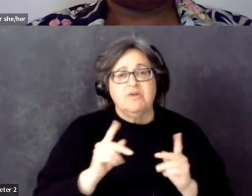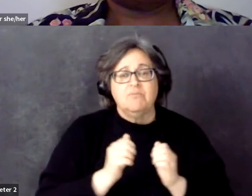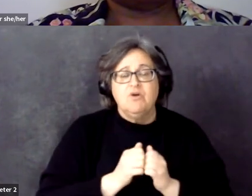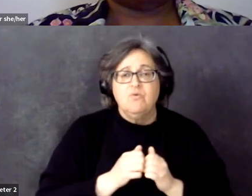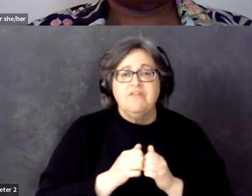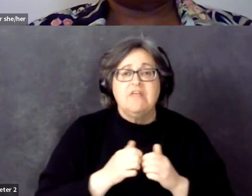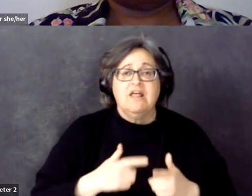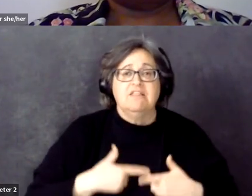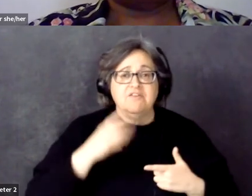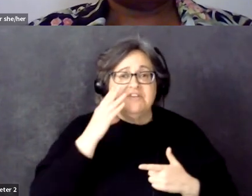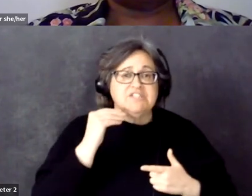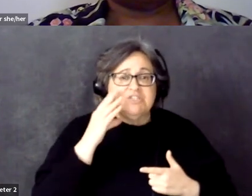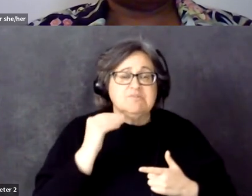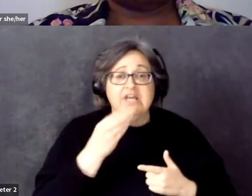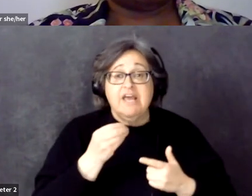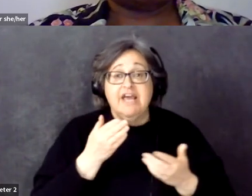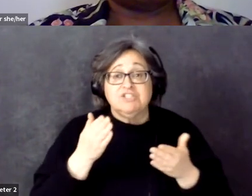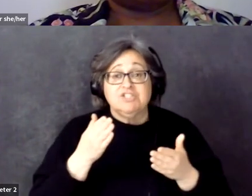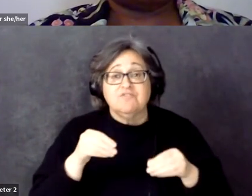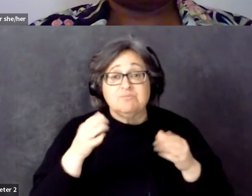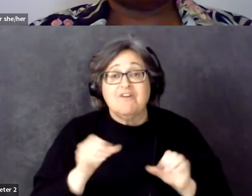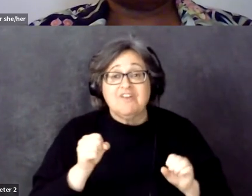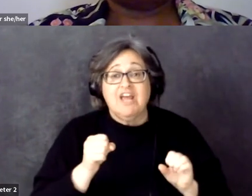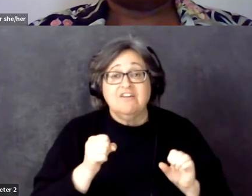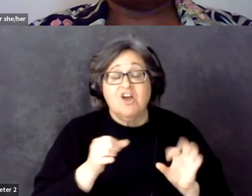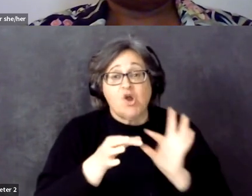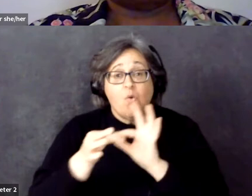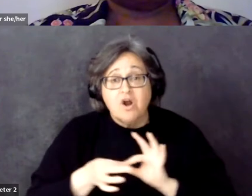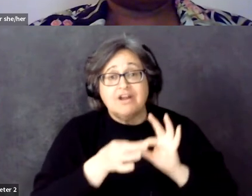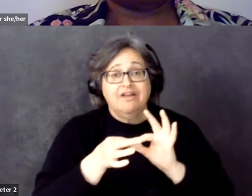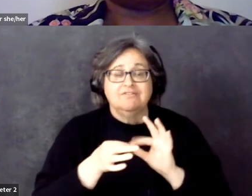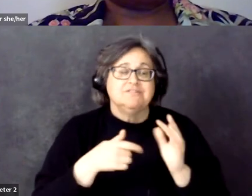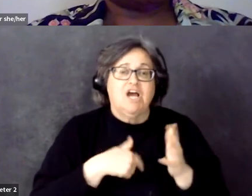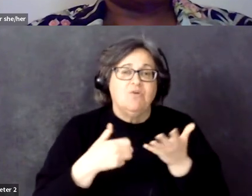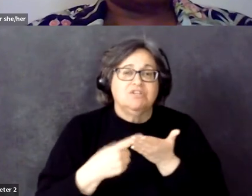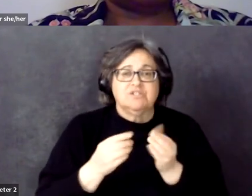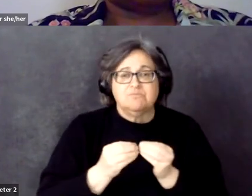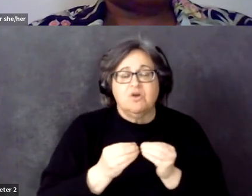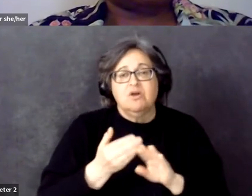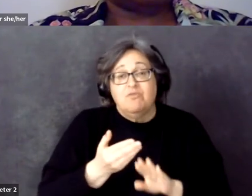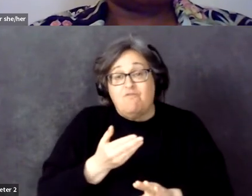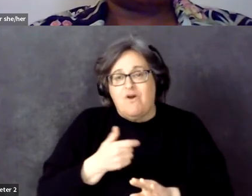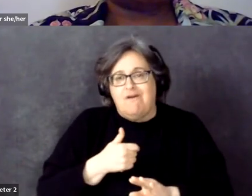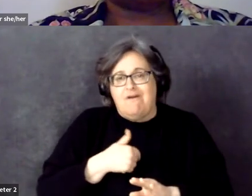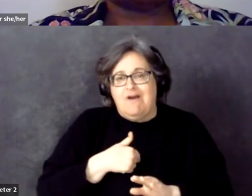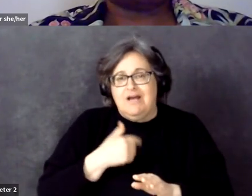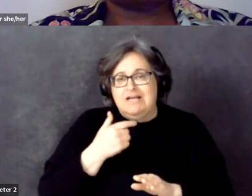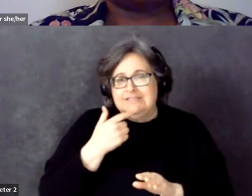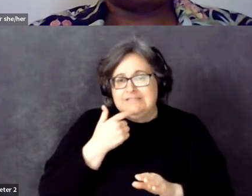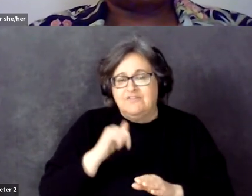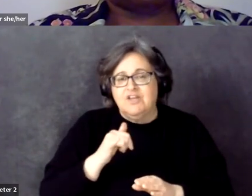service providers can actually coordinate. And so I want to talk about that a little bit. But before we get to that, from you